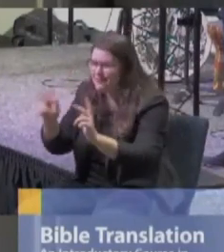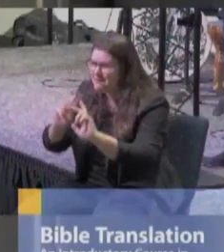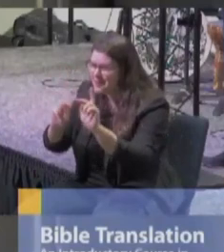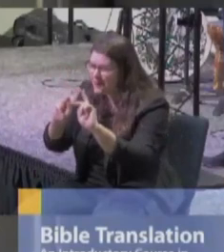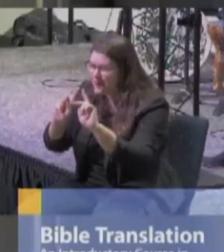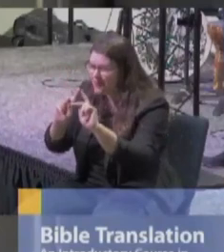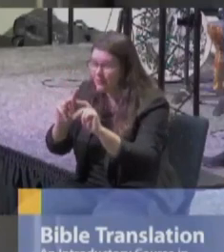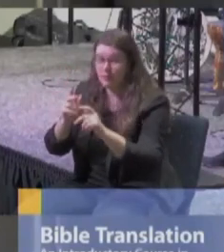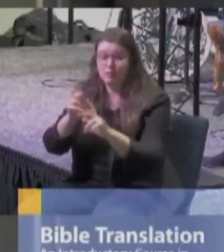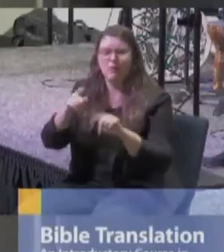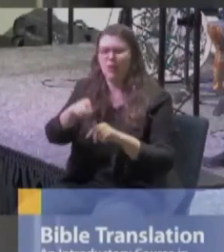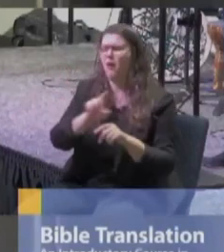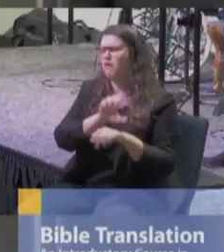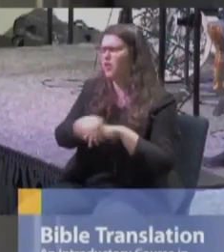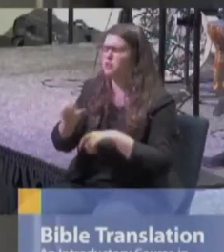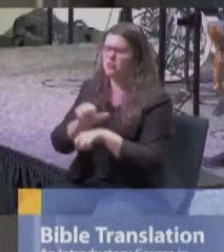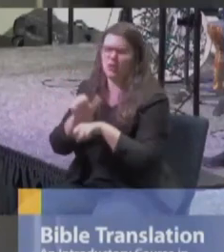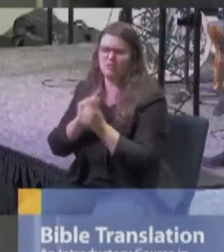Bible.